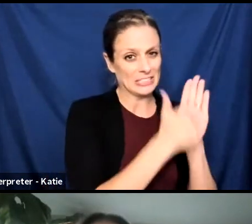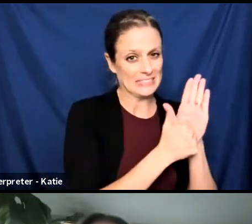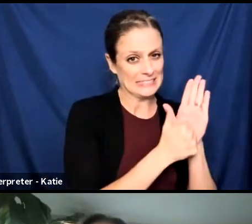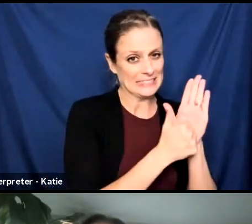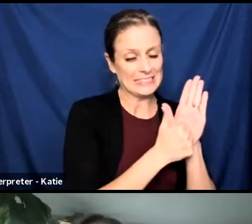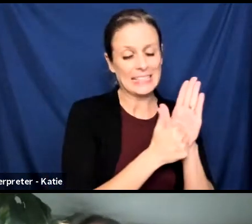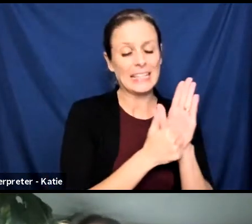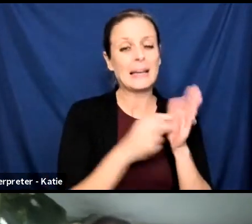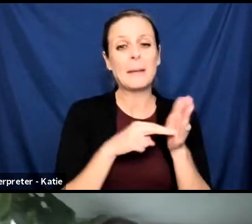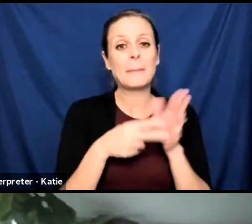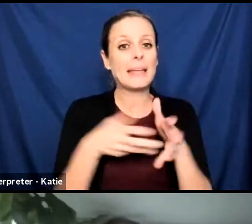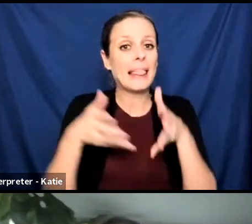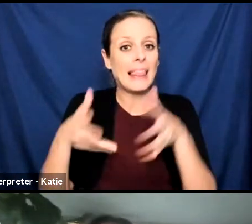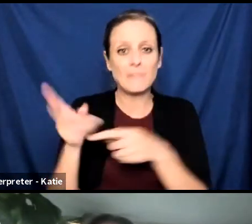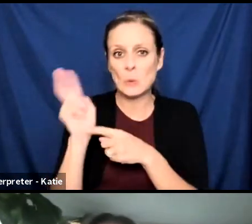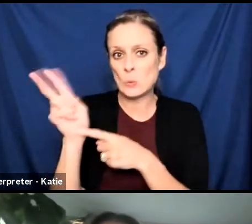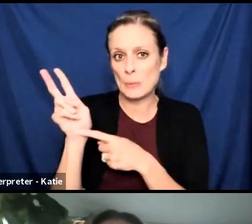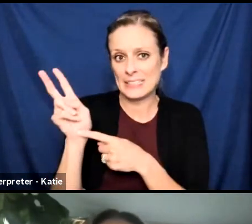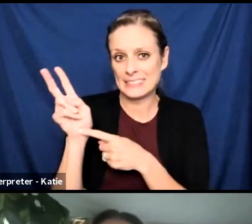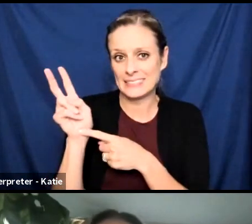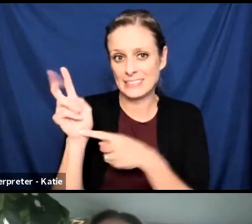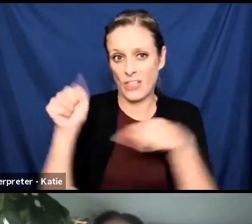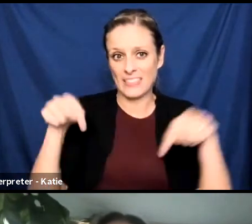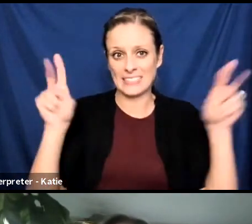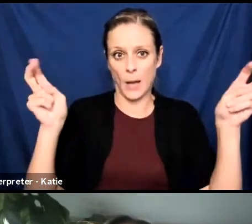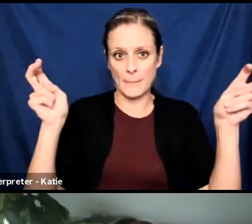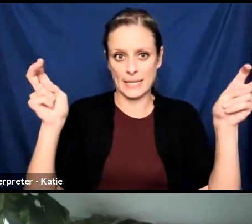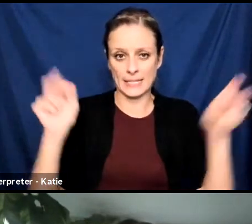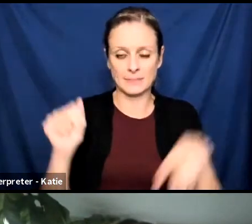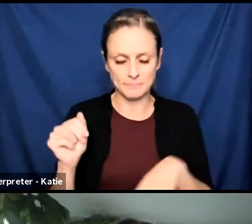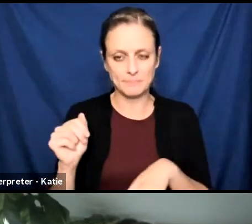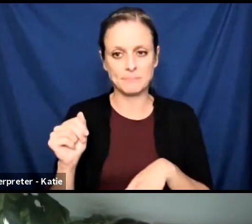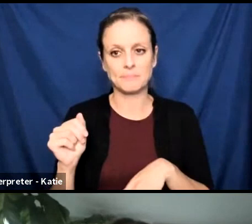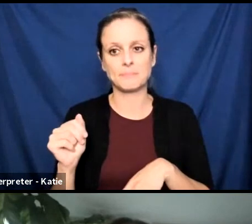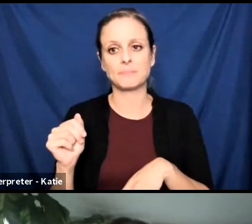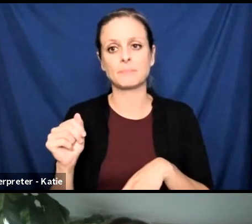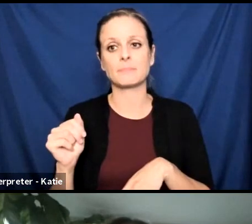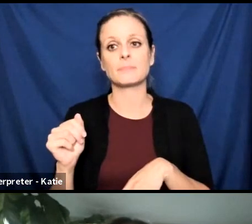for this topic of discussion. So what I would